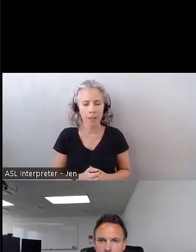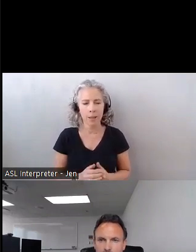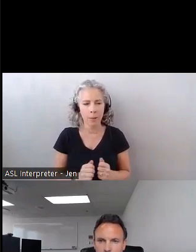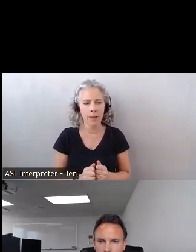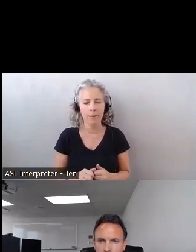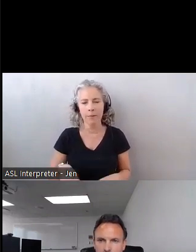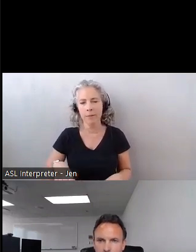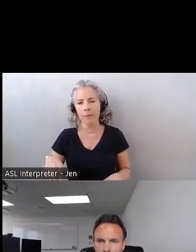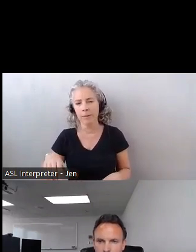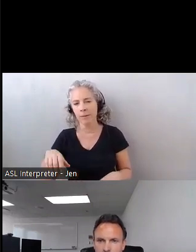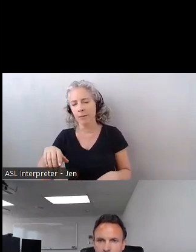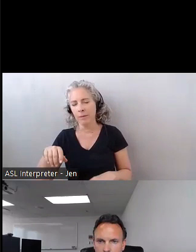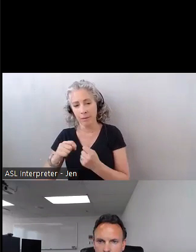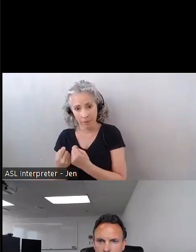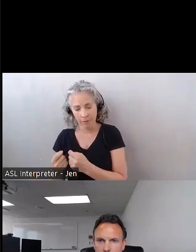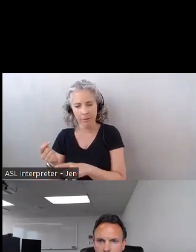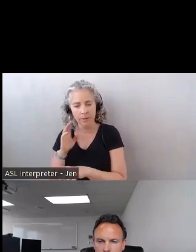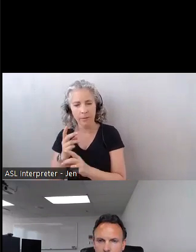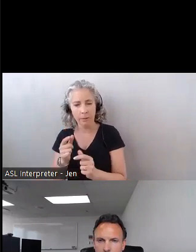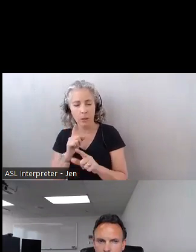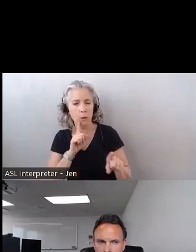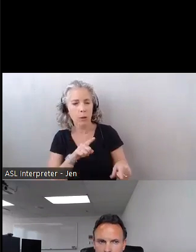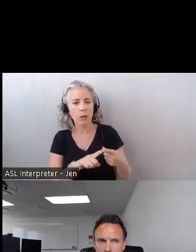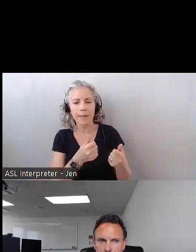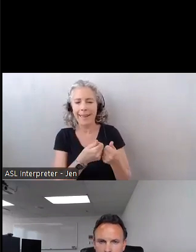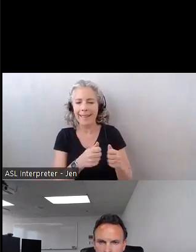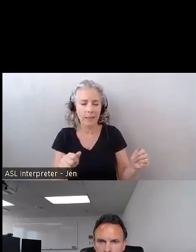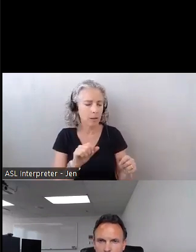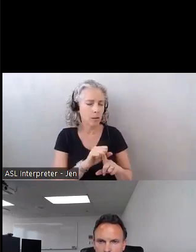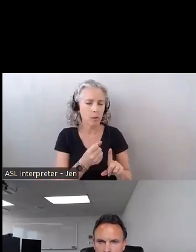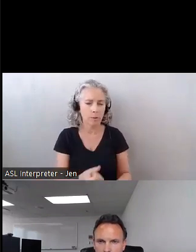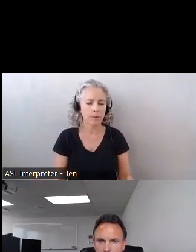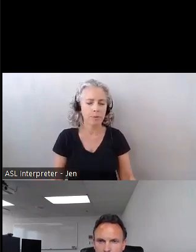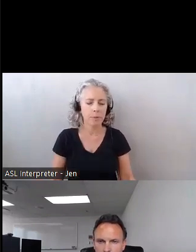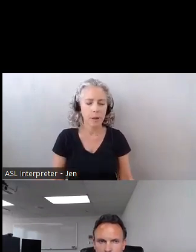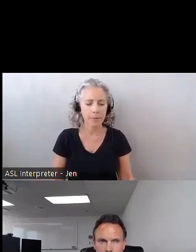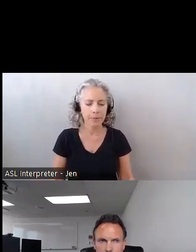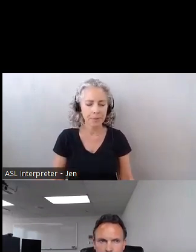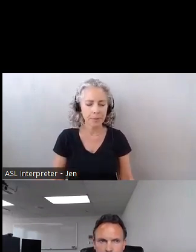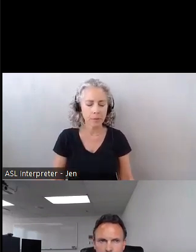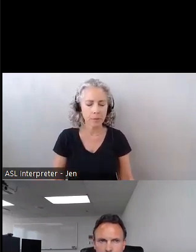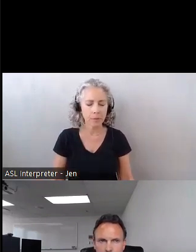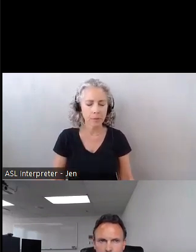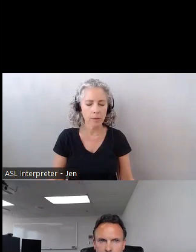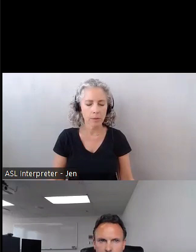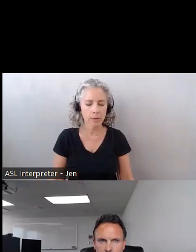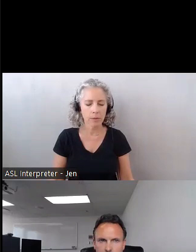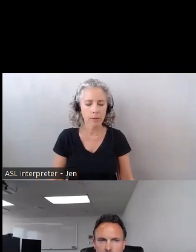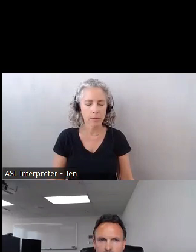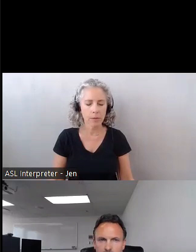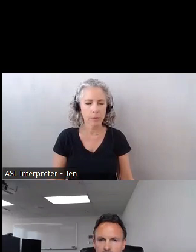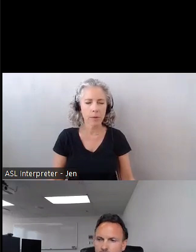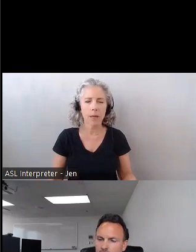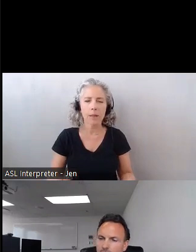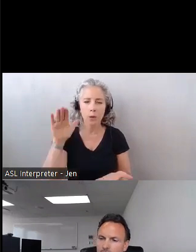teams and immediately respond to any situation that's out there. A significant decrease in wait